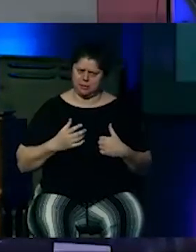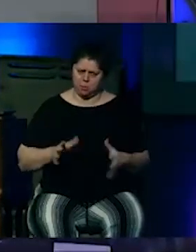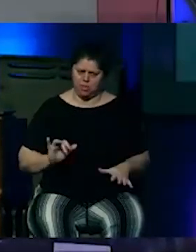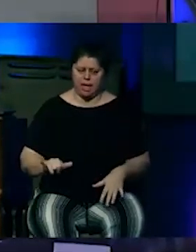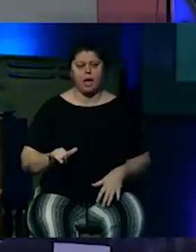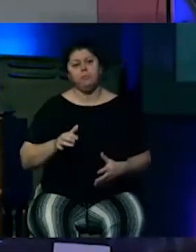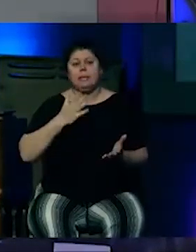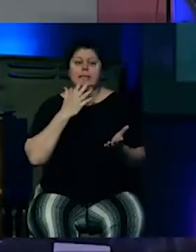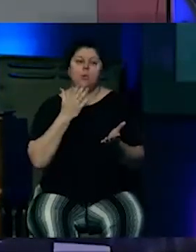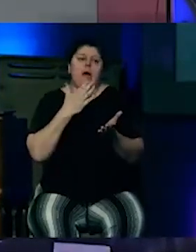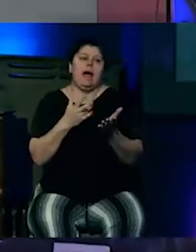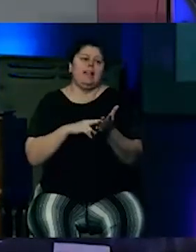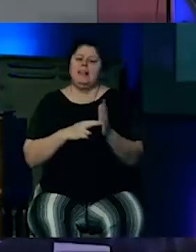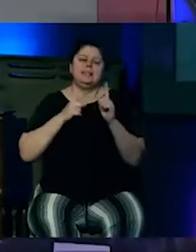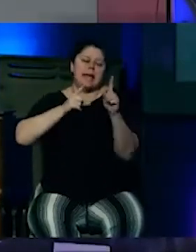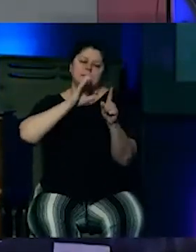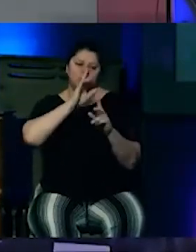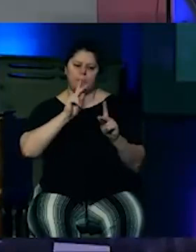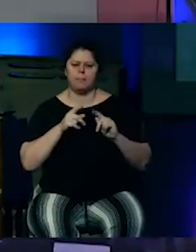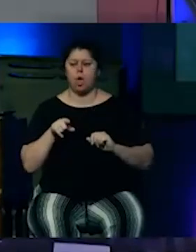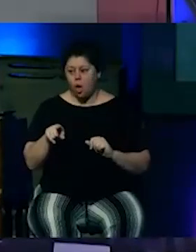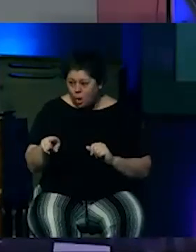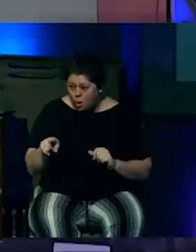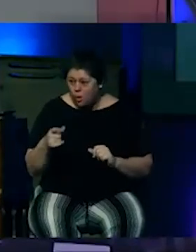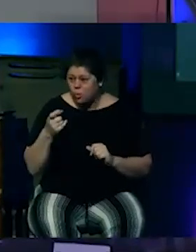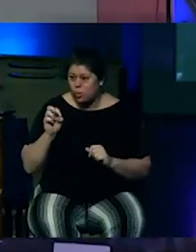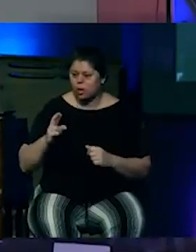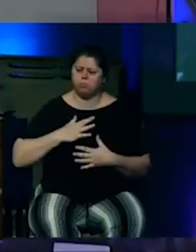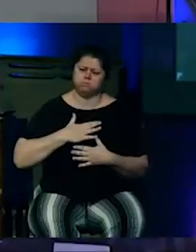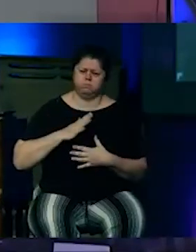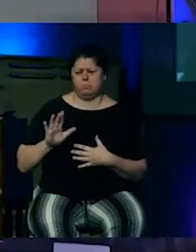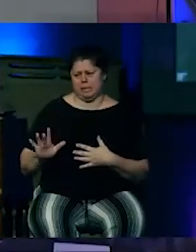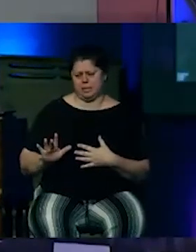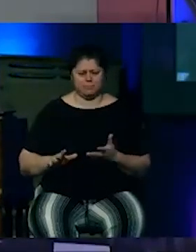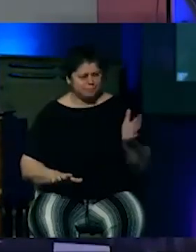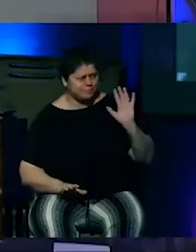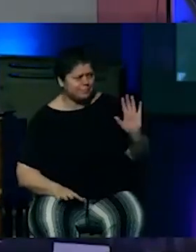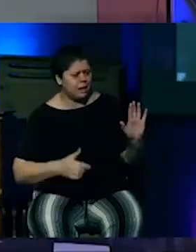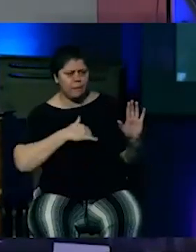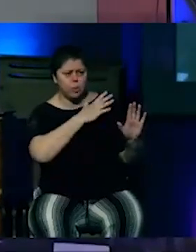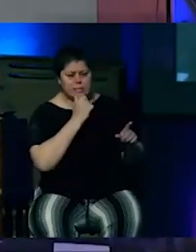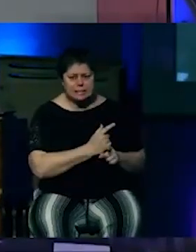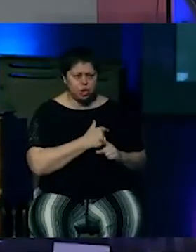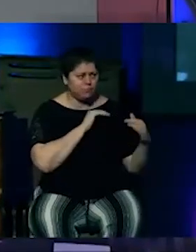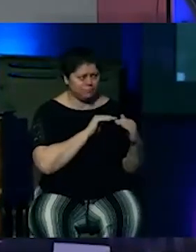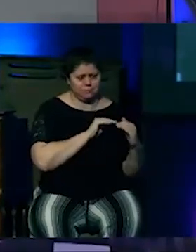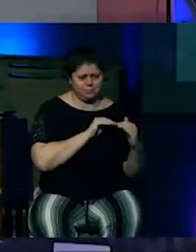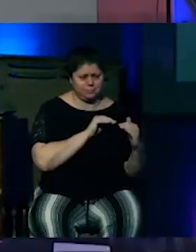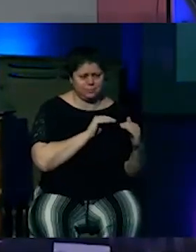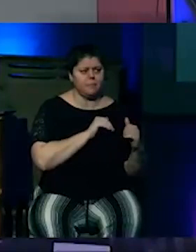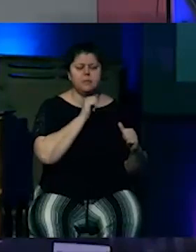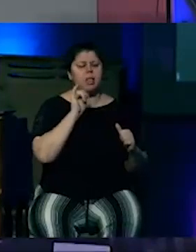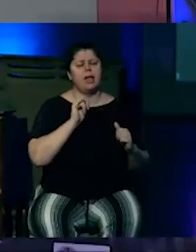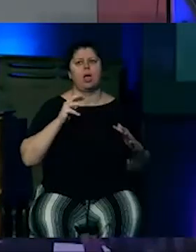well-mentioned straight people gave me pity. And I didn't want it because I'm like, I am your sister. I'm your equal. I'm not like a